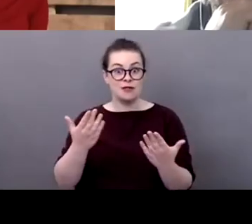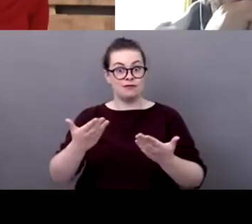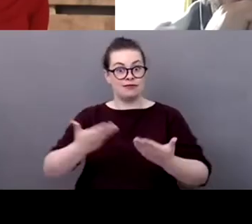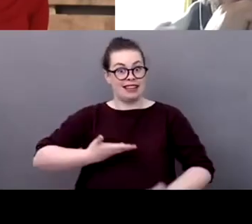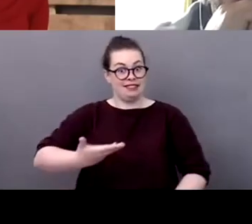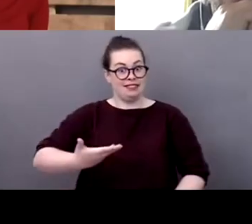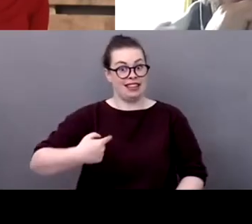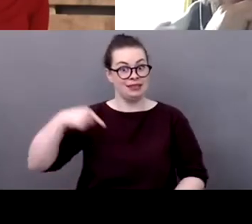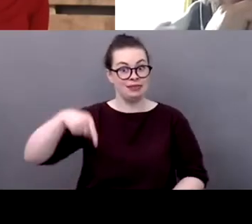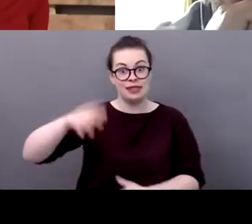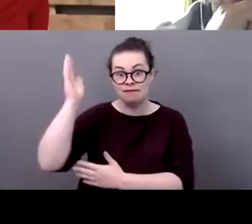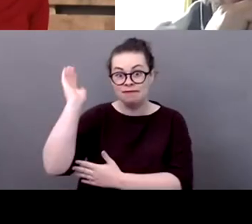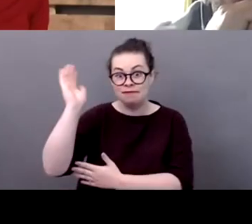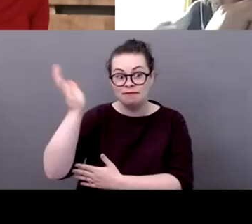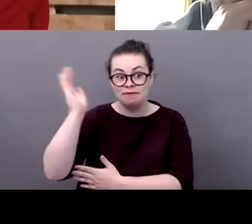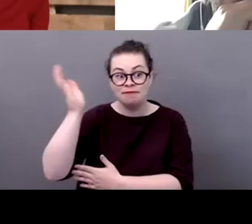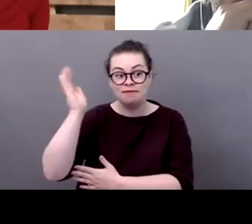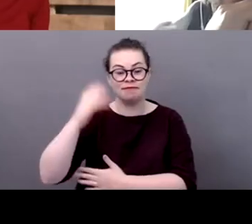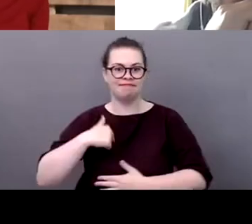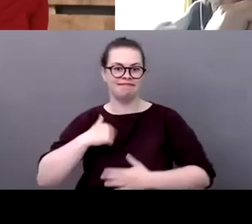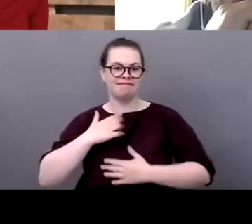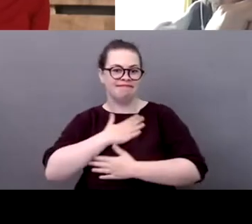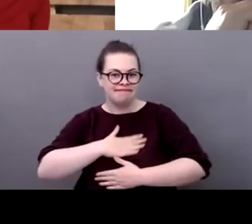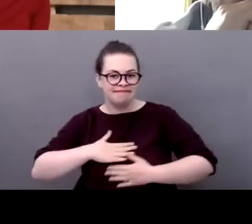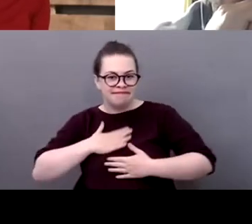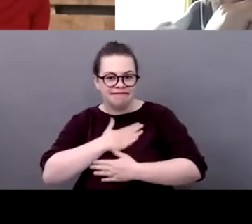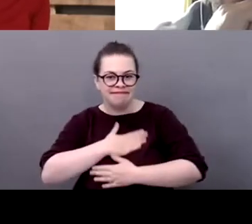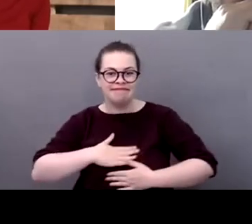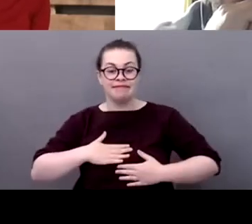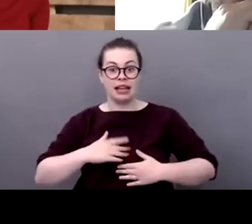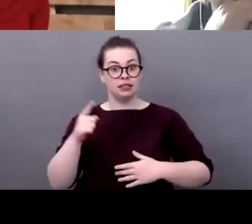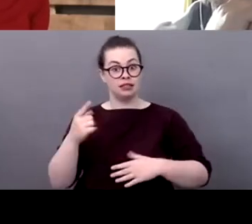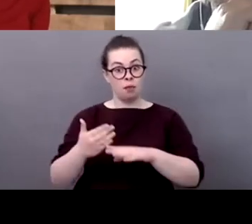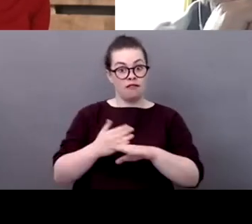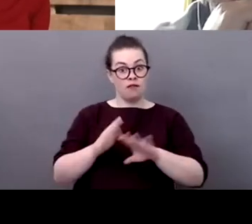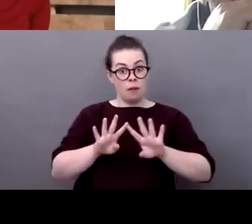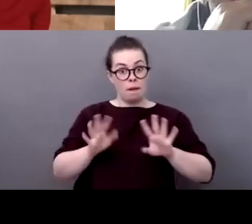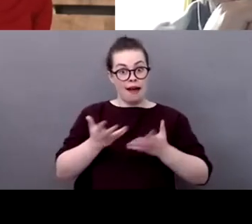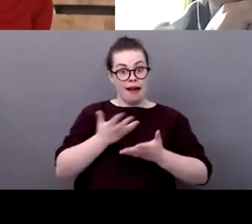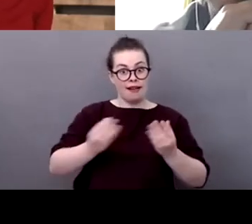for today's discussions and very inspired by the previous session. Merci.